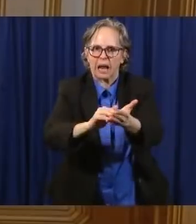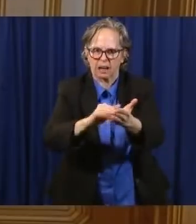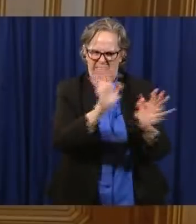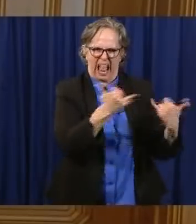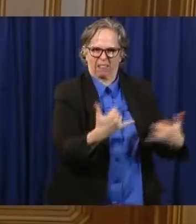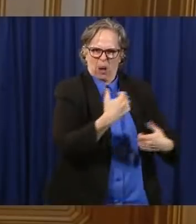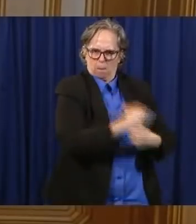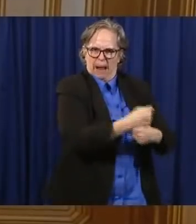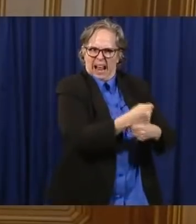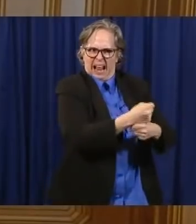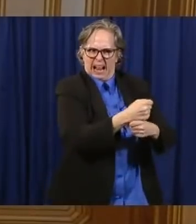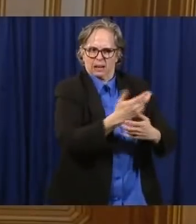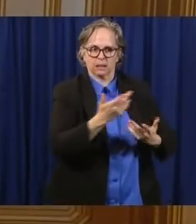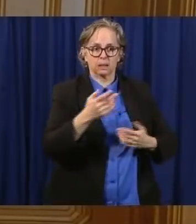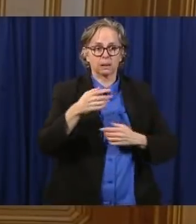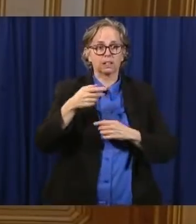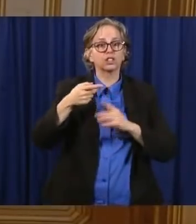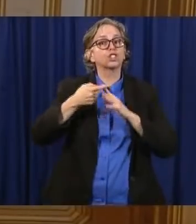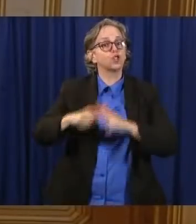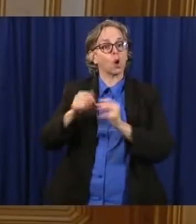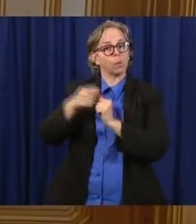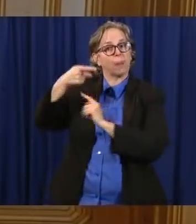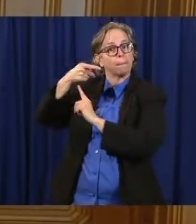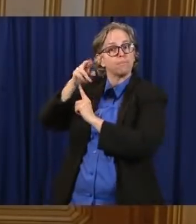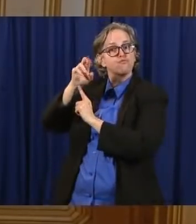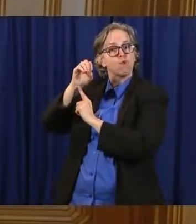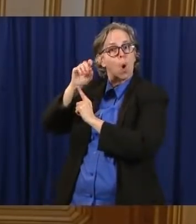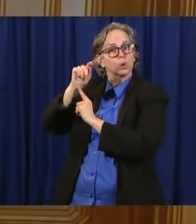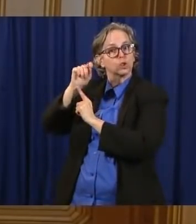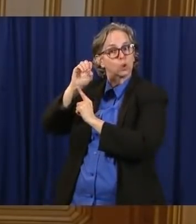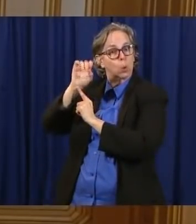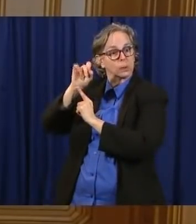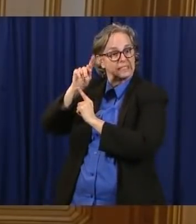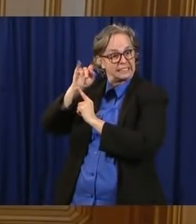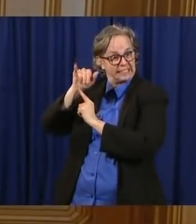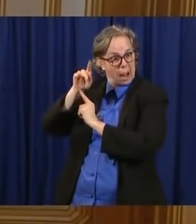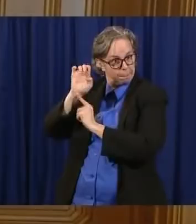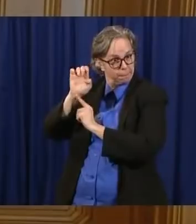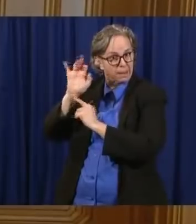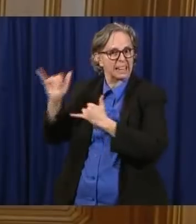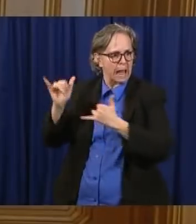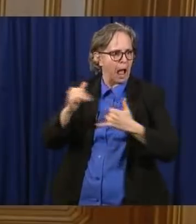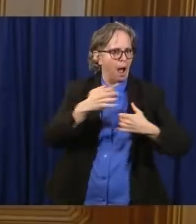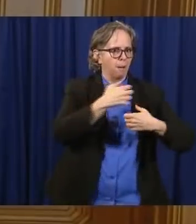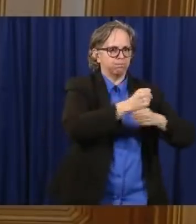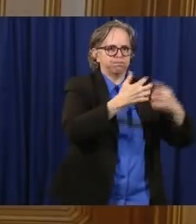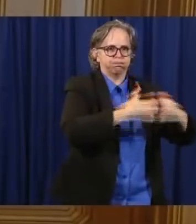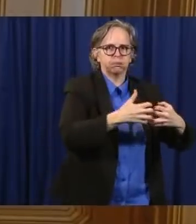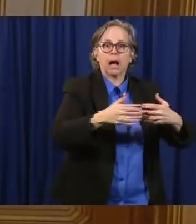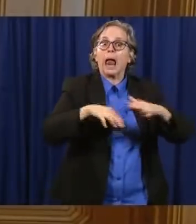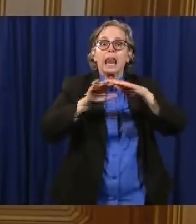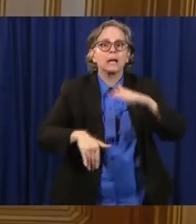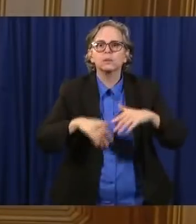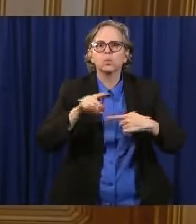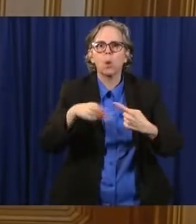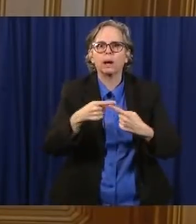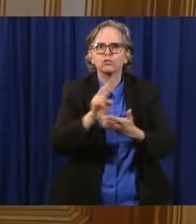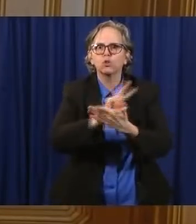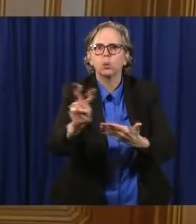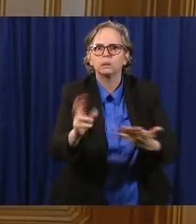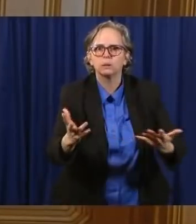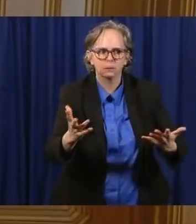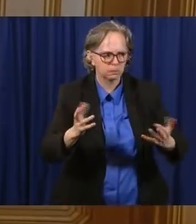in just 2 weeks. The Alliance identified the supply chain partners from the companies that registered on the